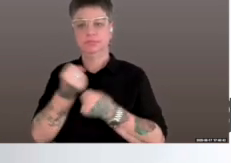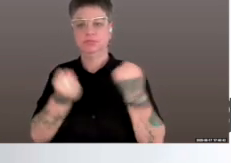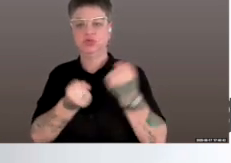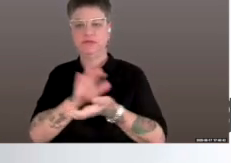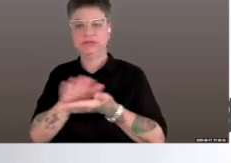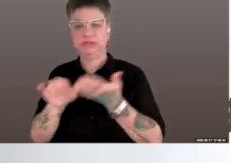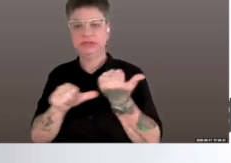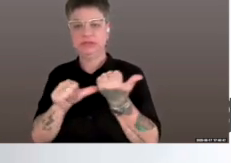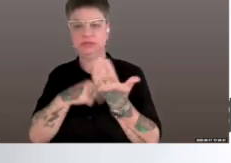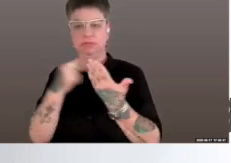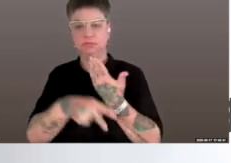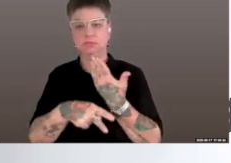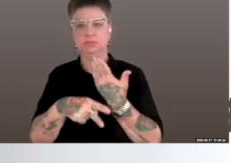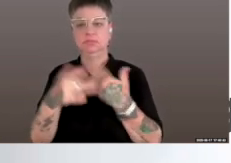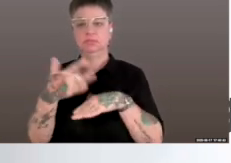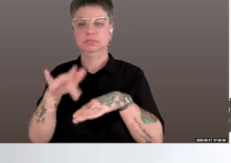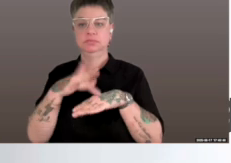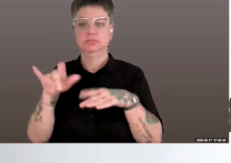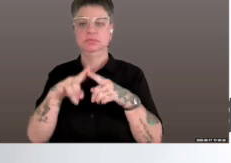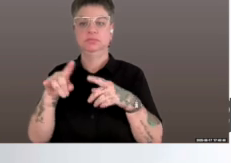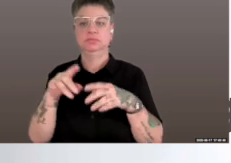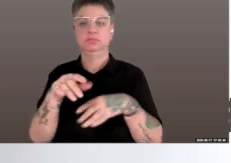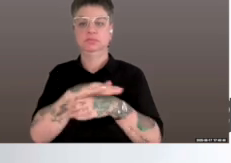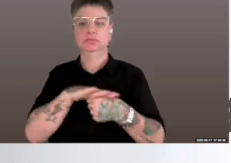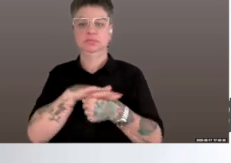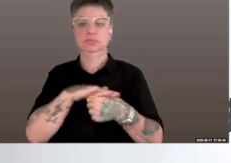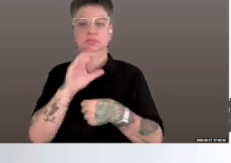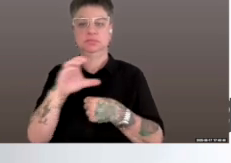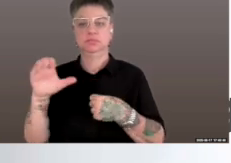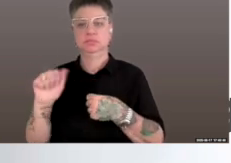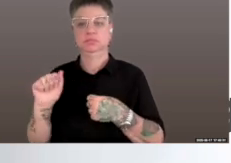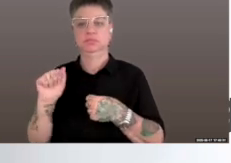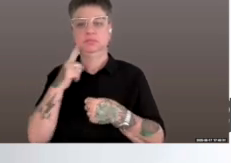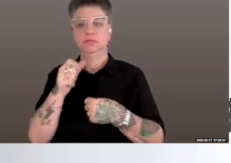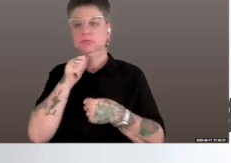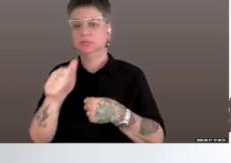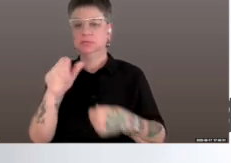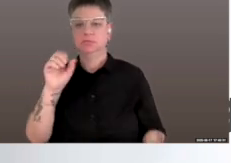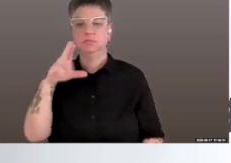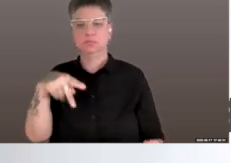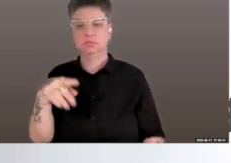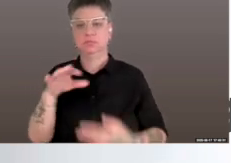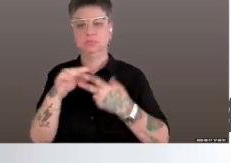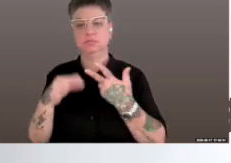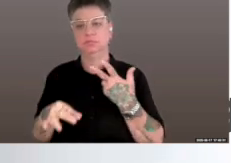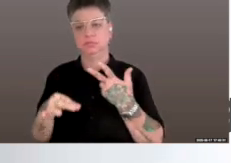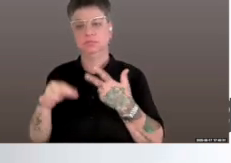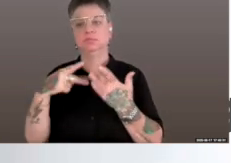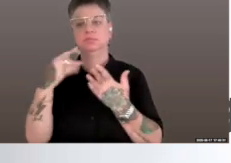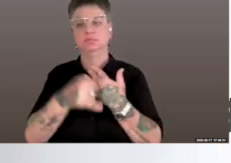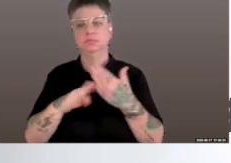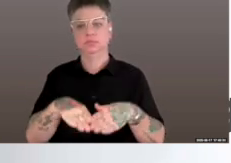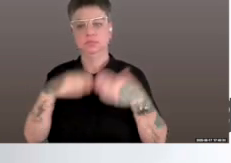The Regional Clean Cars for All program is a scrap and replace program that provides incentives of up to $12,000 to